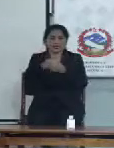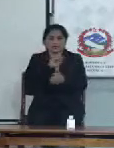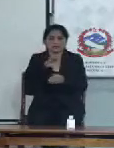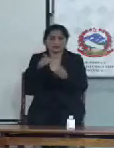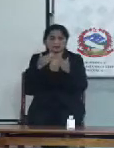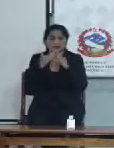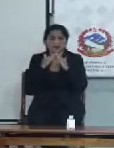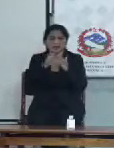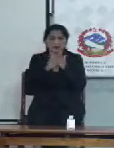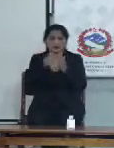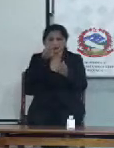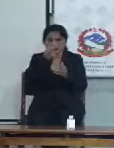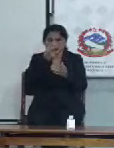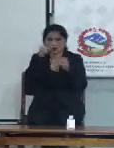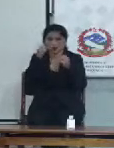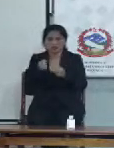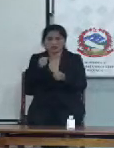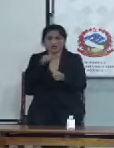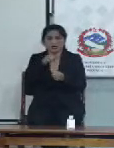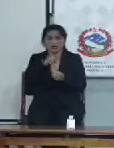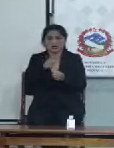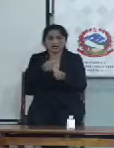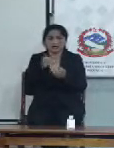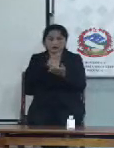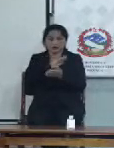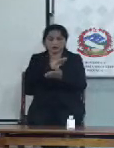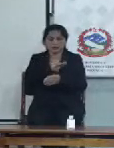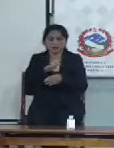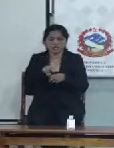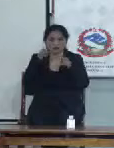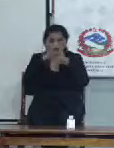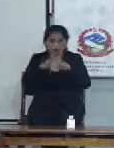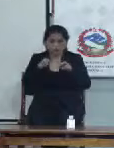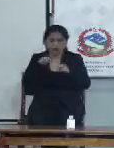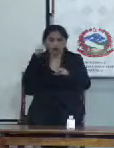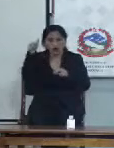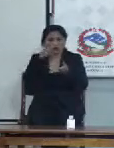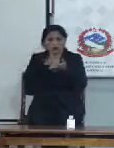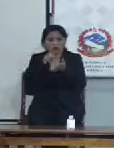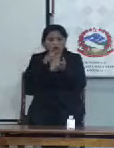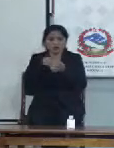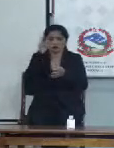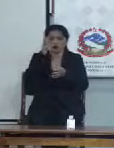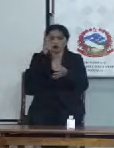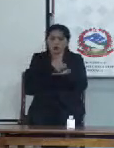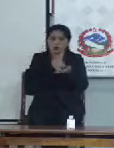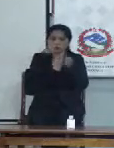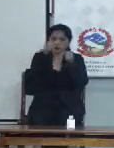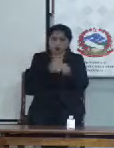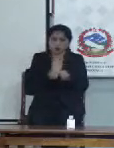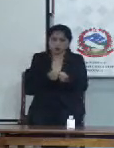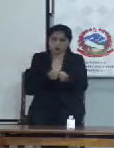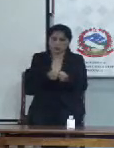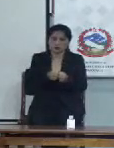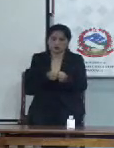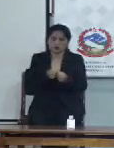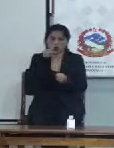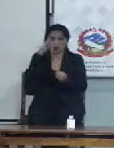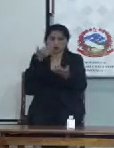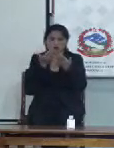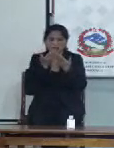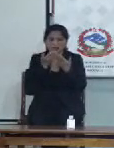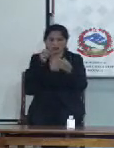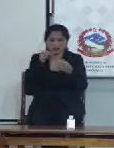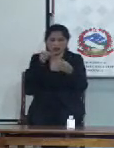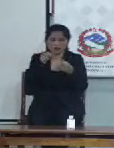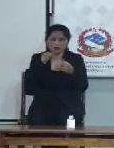check if they have other students who used to go into different schools, but due to the lockdown, now they are in that